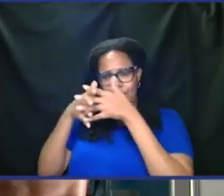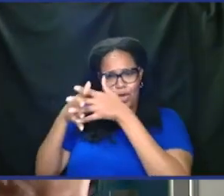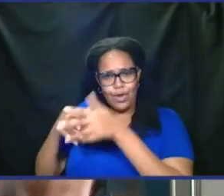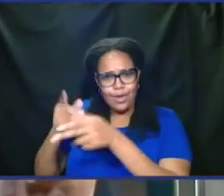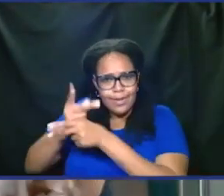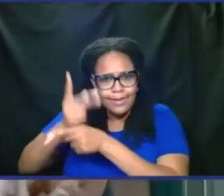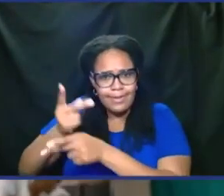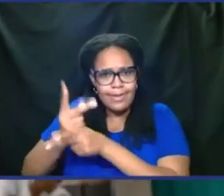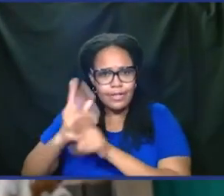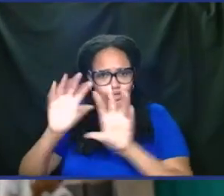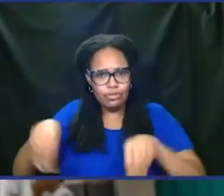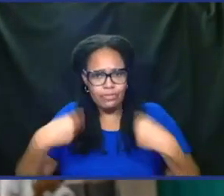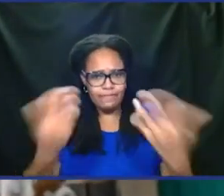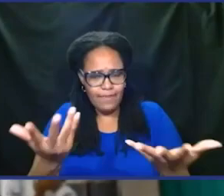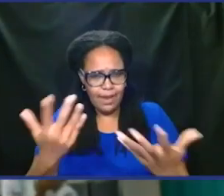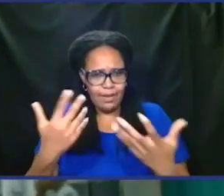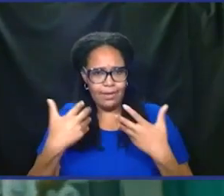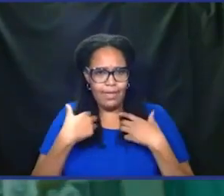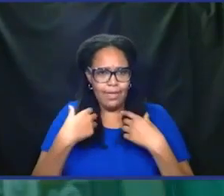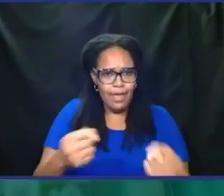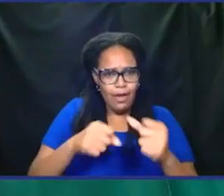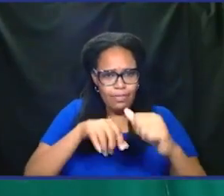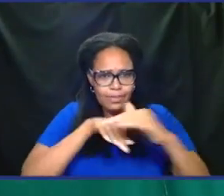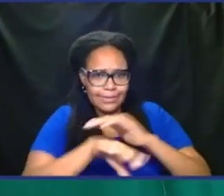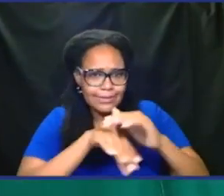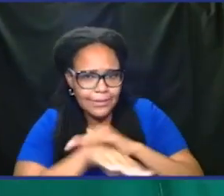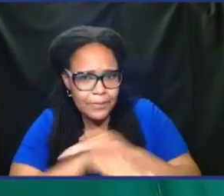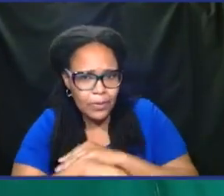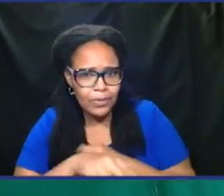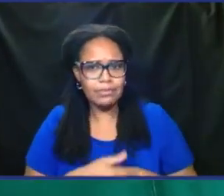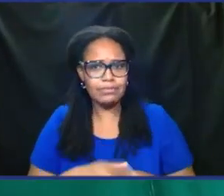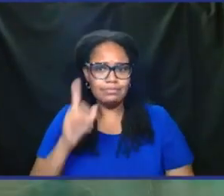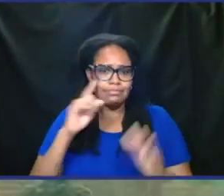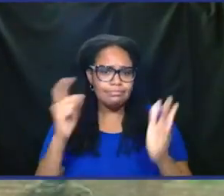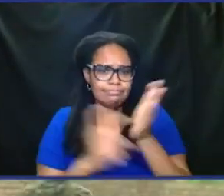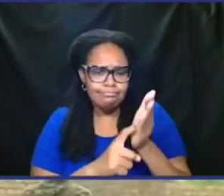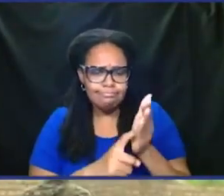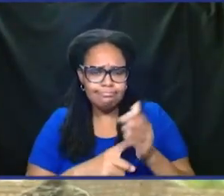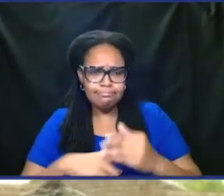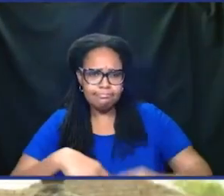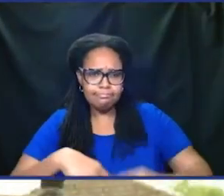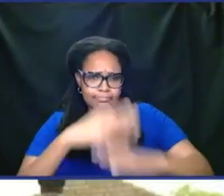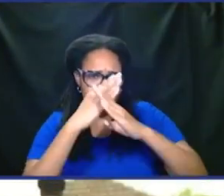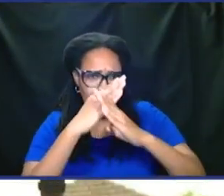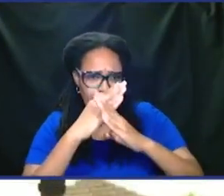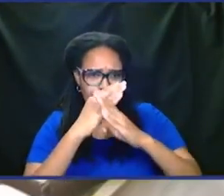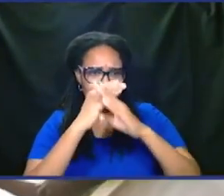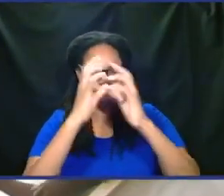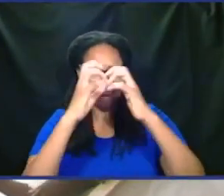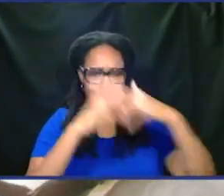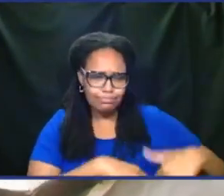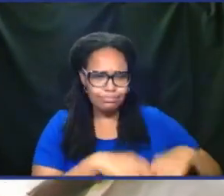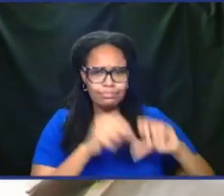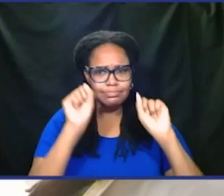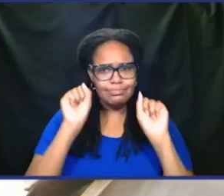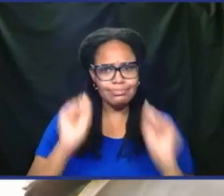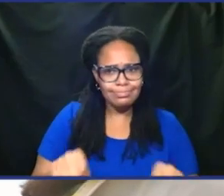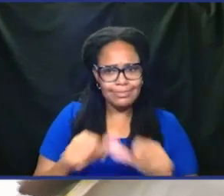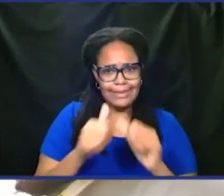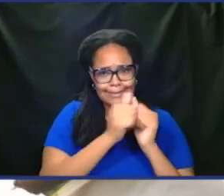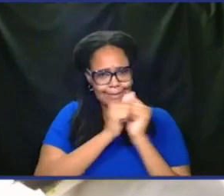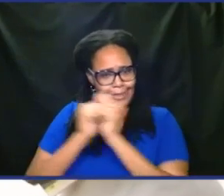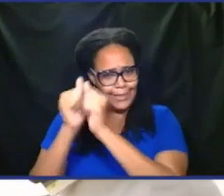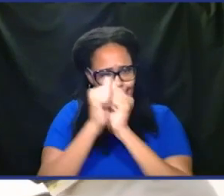care, and supporting health workers breaking those barriers. Together, we're building resilience to climate